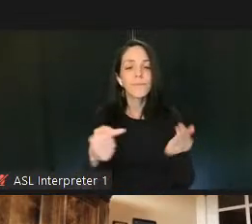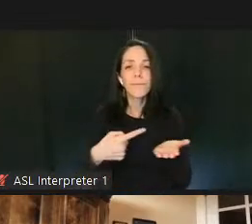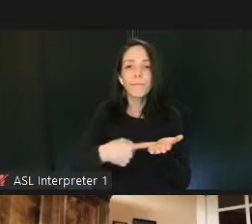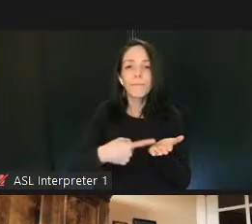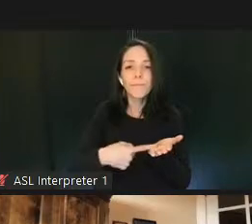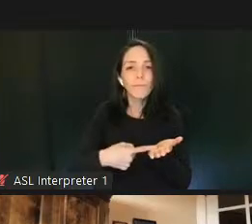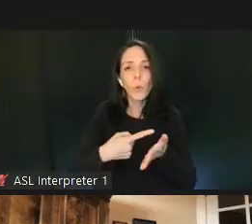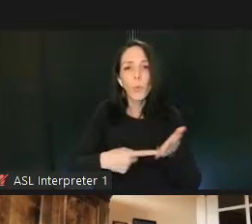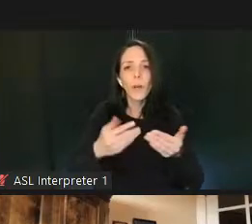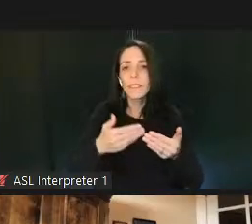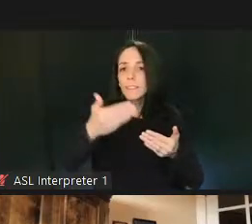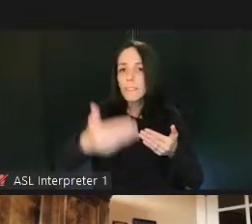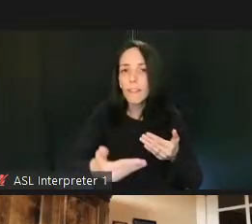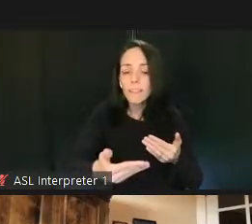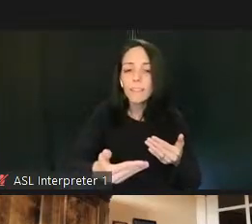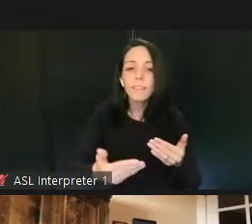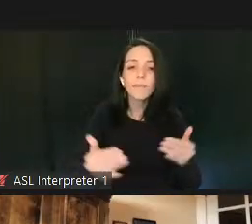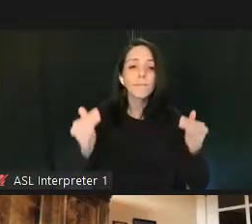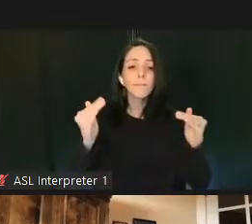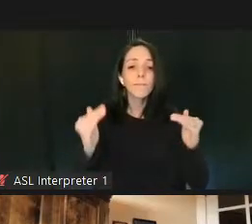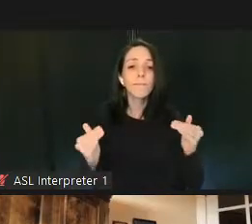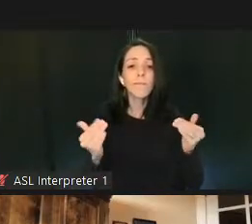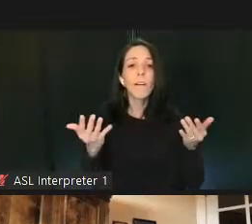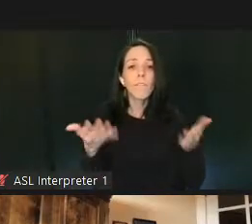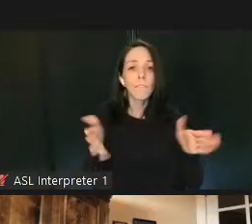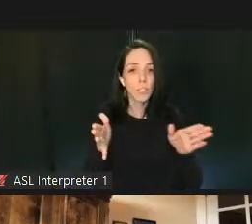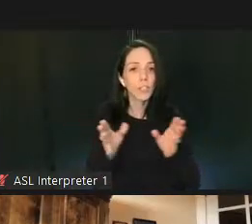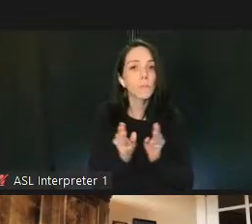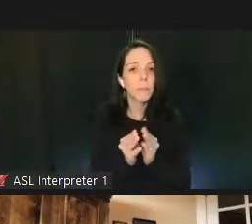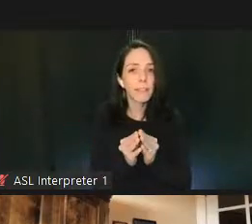steps and then adjourn the meeting. Next slide, please.